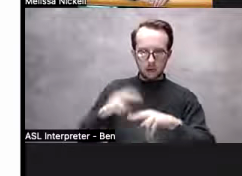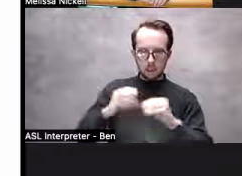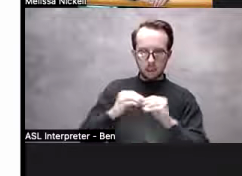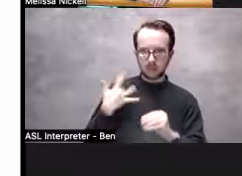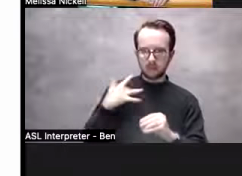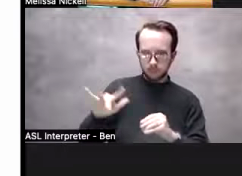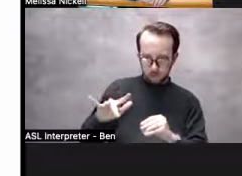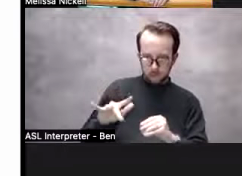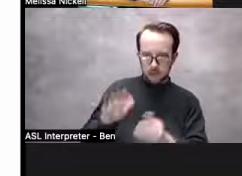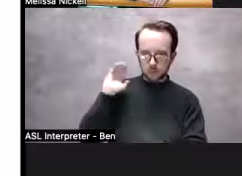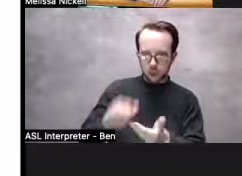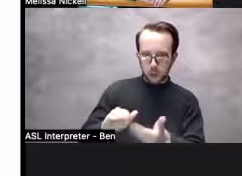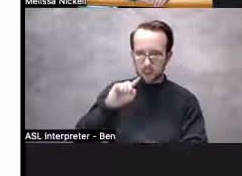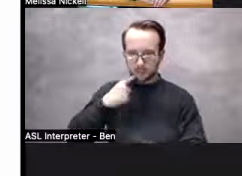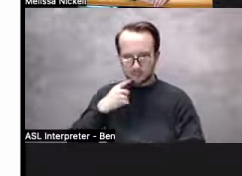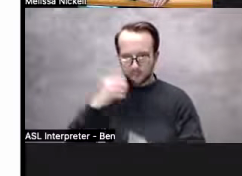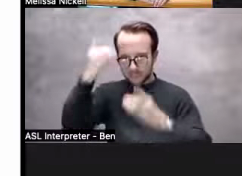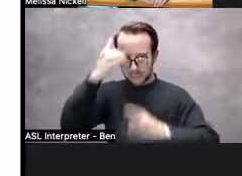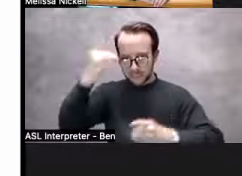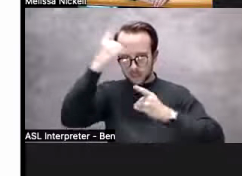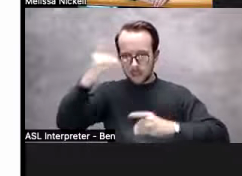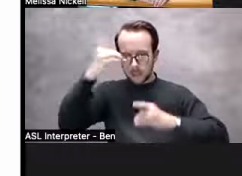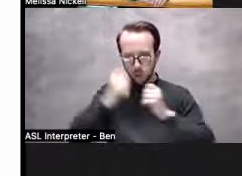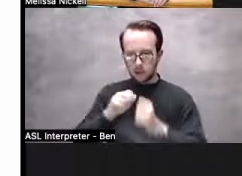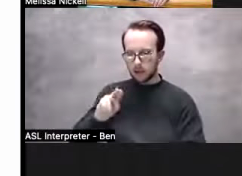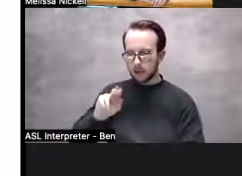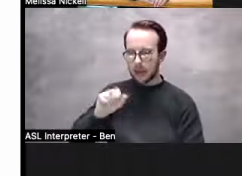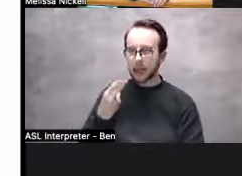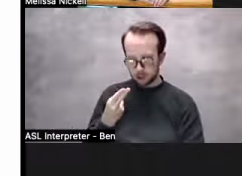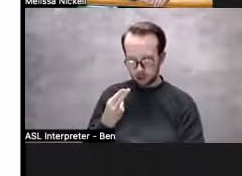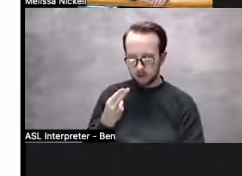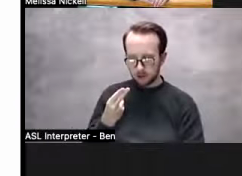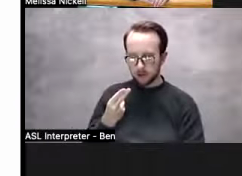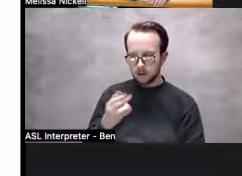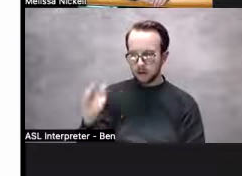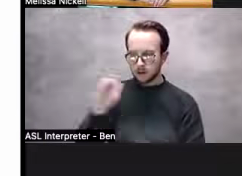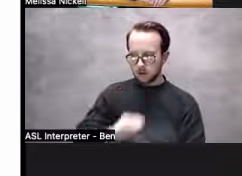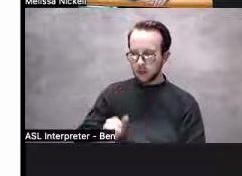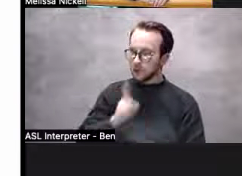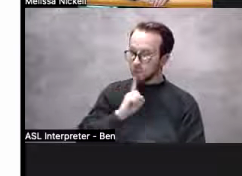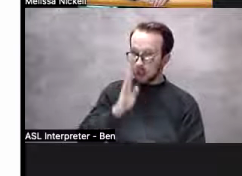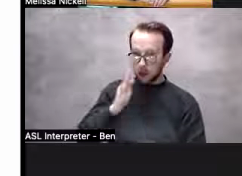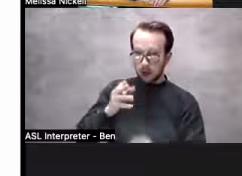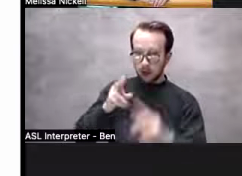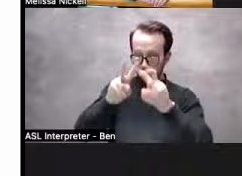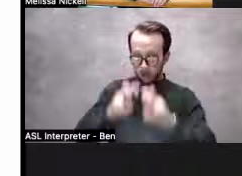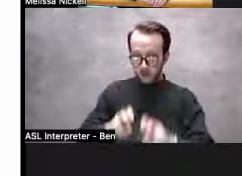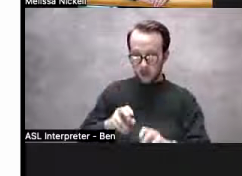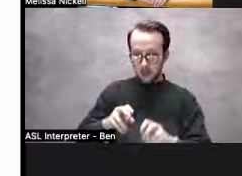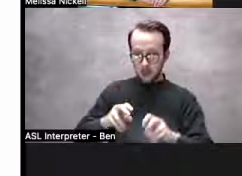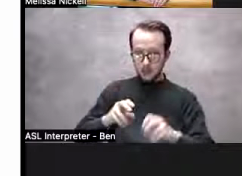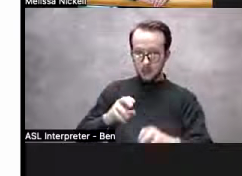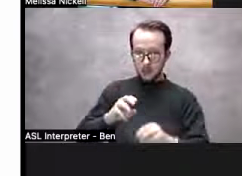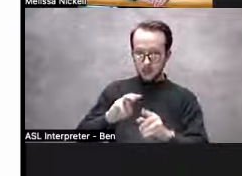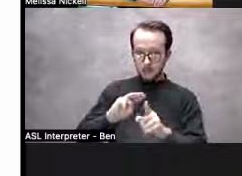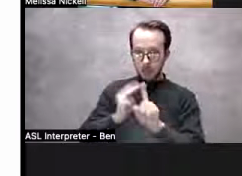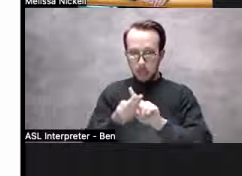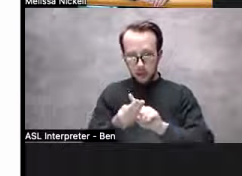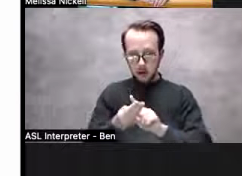the severity of disease in NASH. And then he's really going to dig into molecular mechanisms, how these